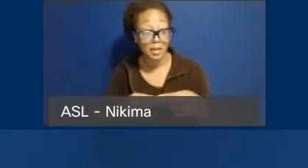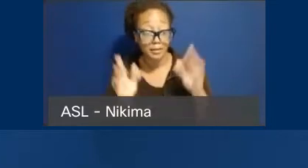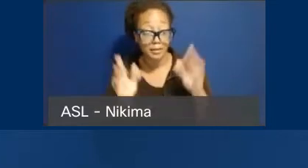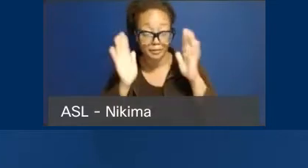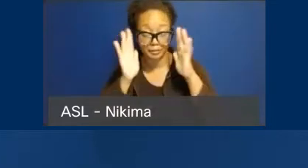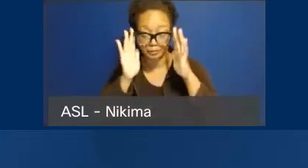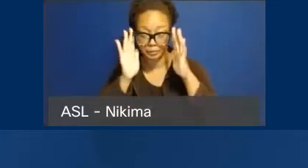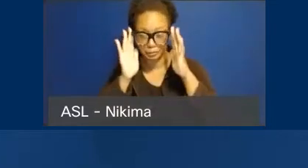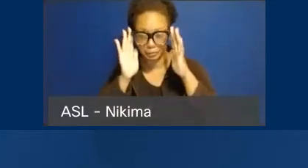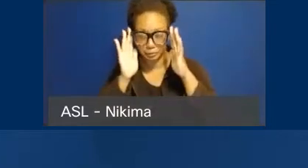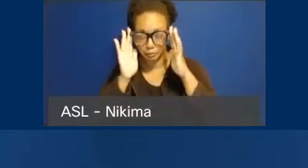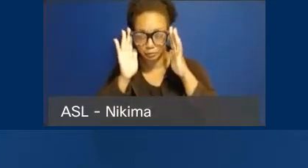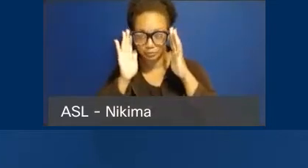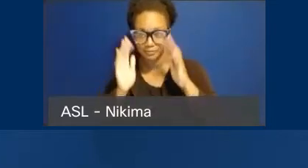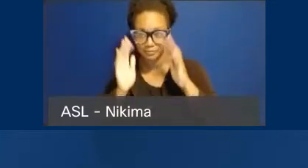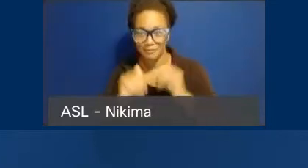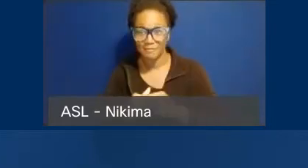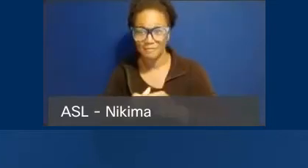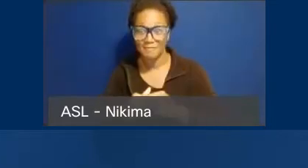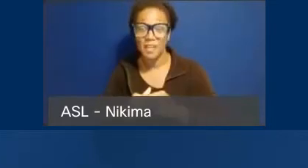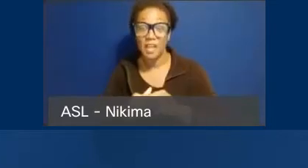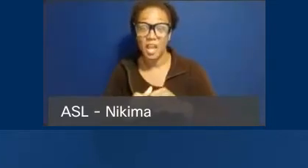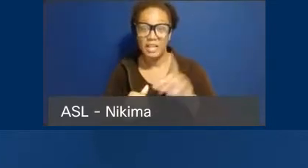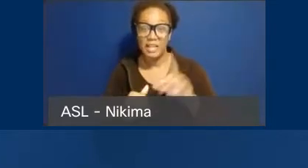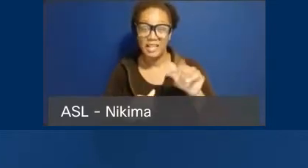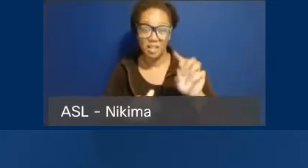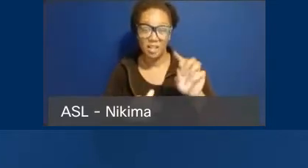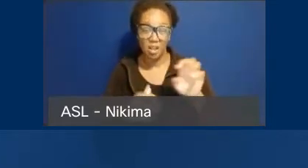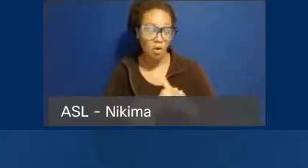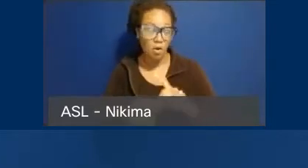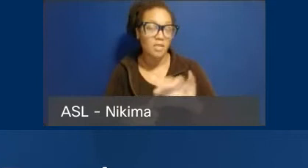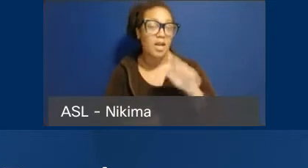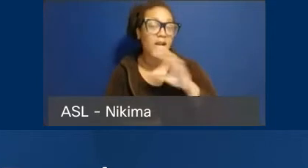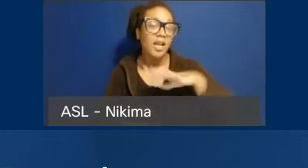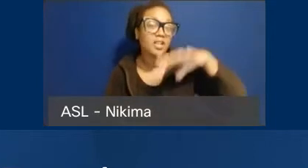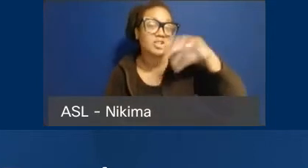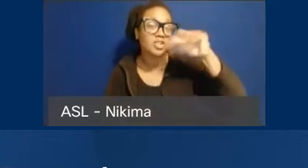data on the aging population.